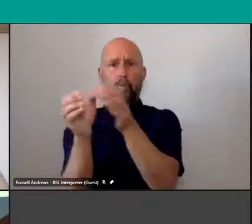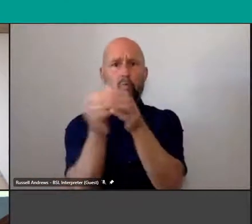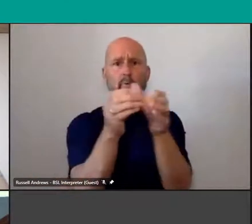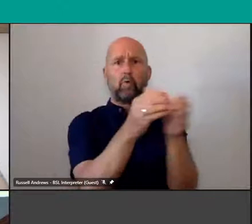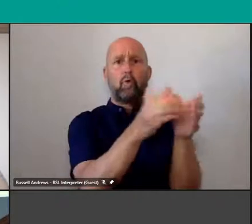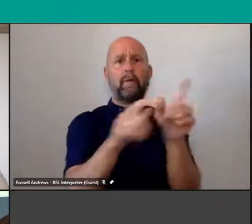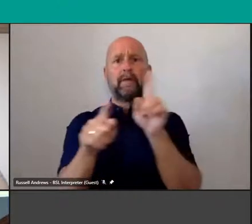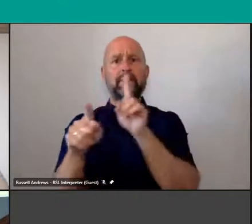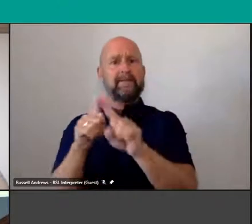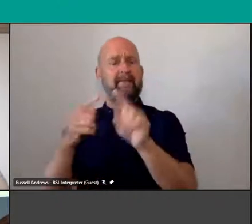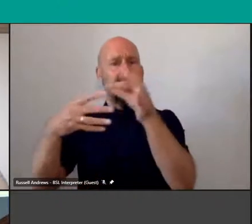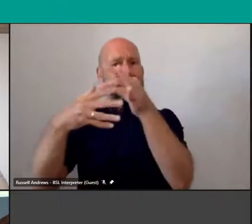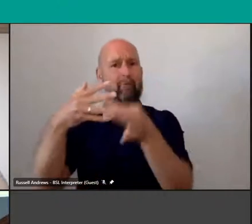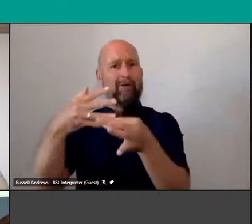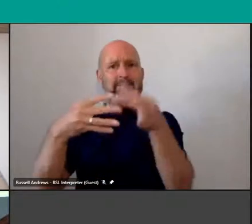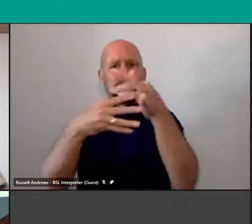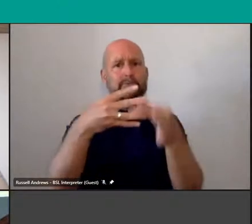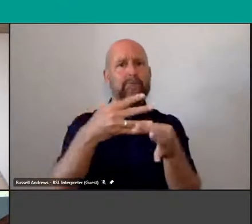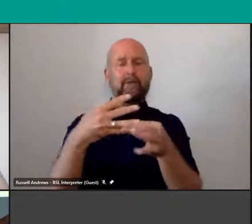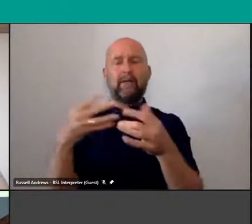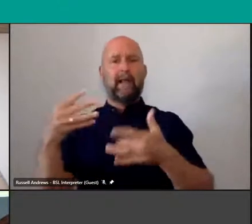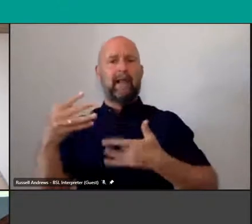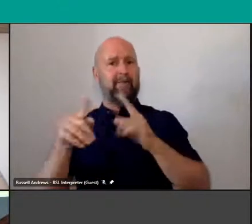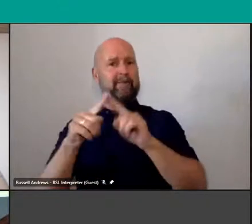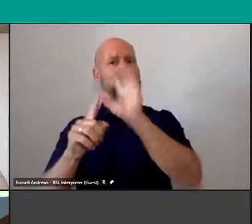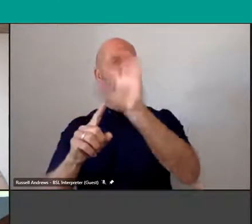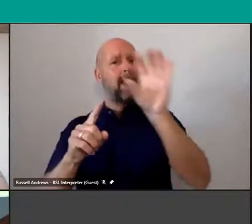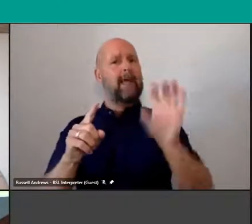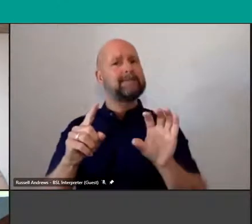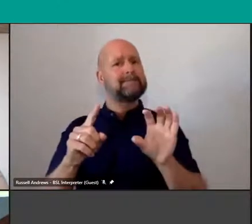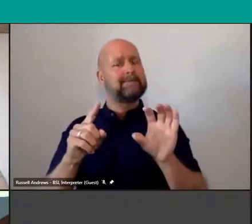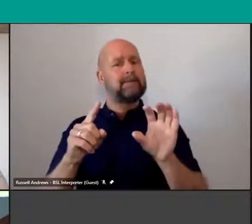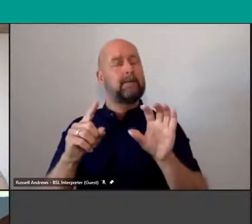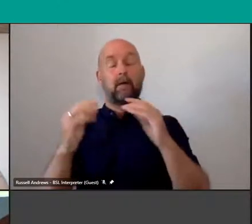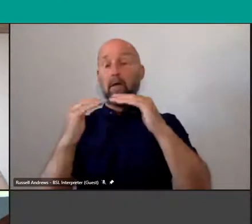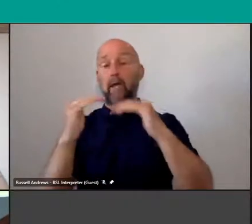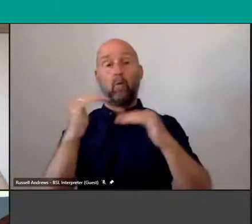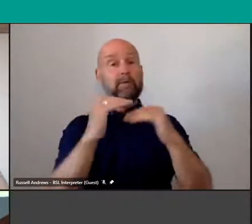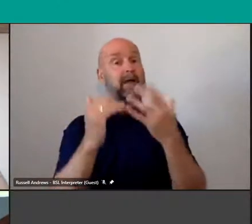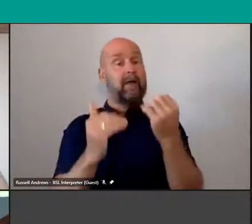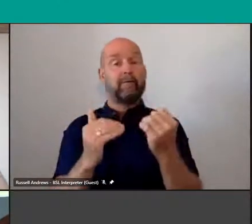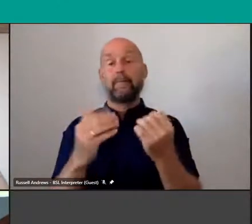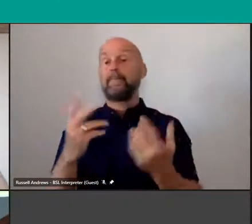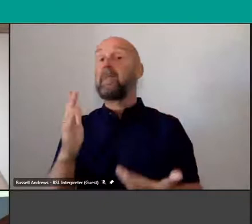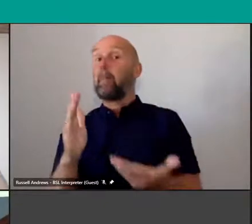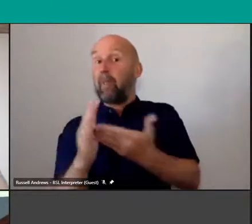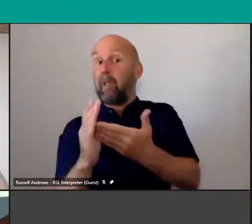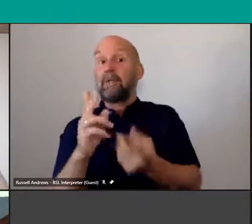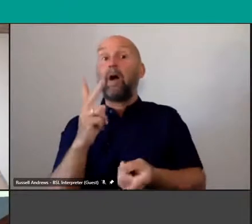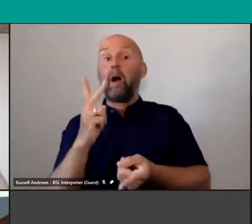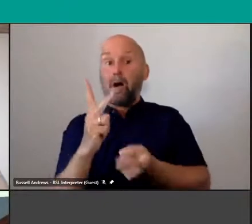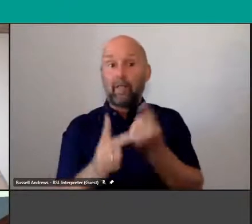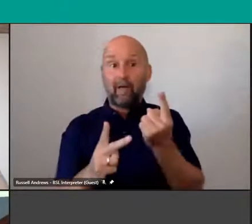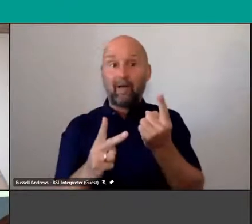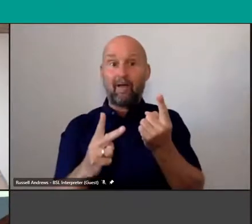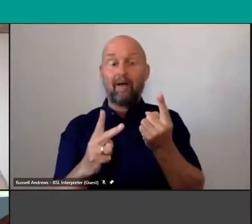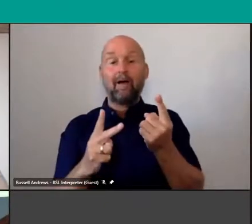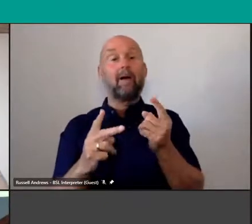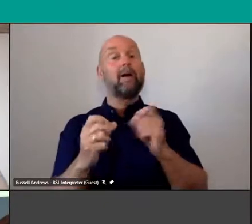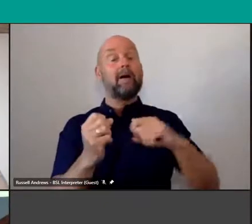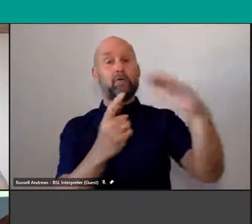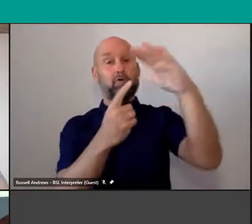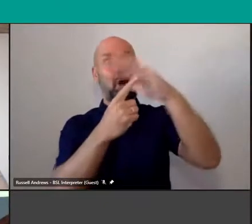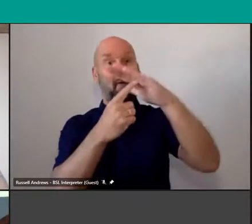different characteristics or who live in different places. And then there are the inequalities that run across society from top to